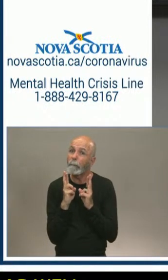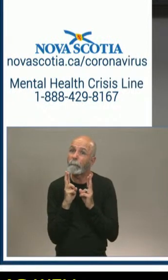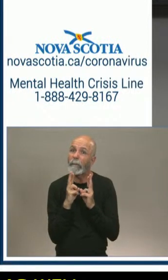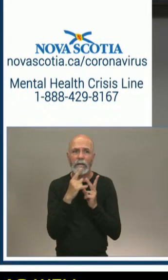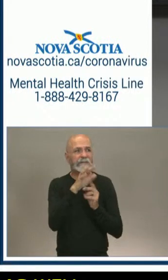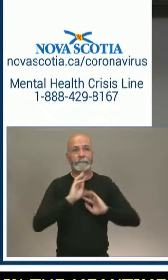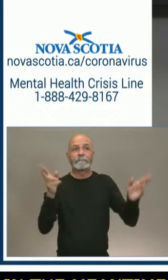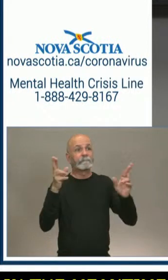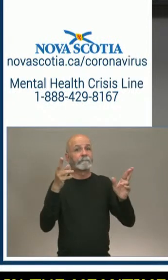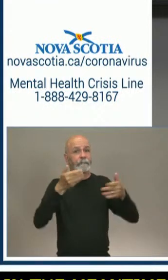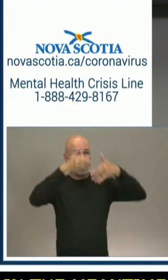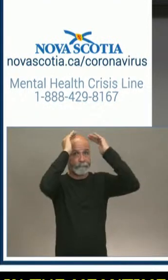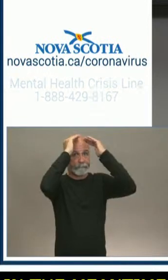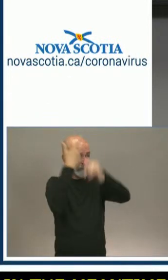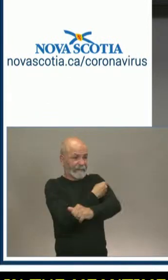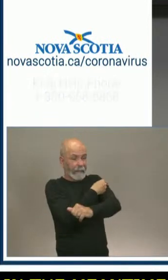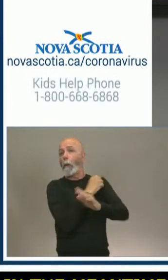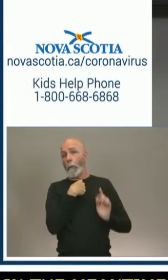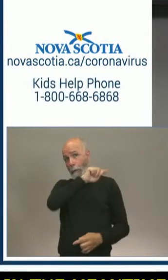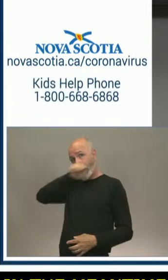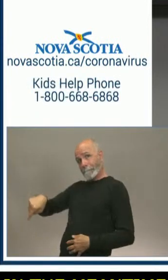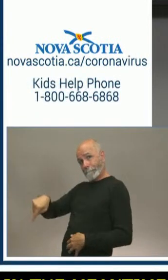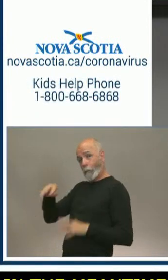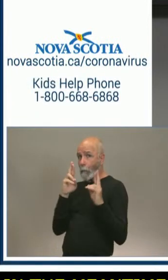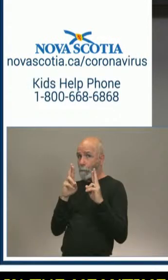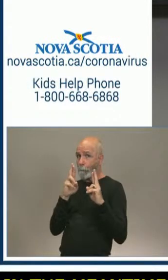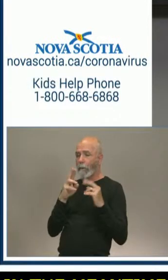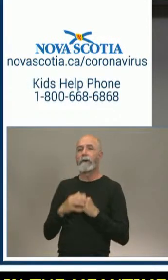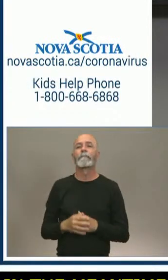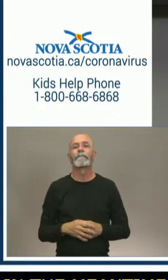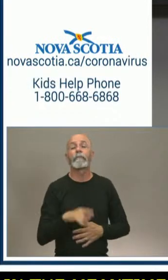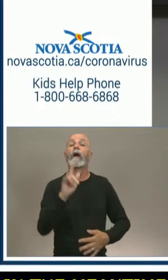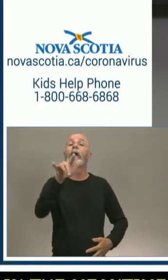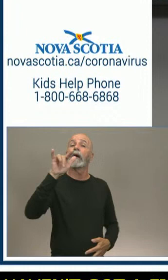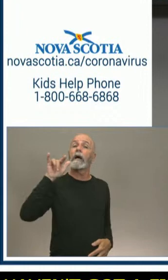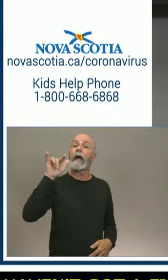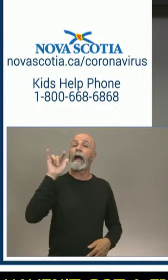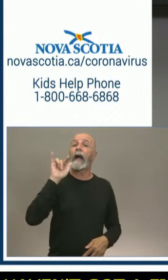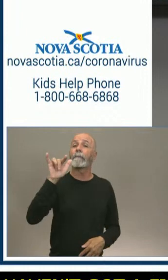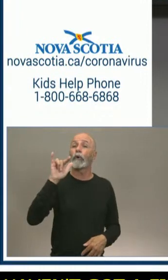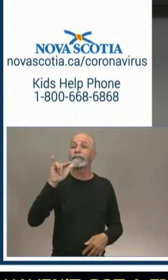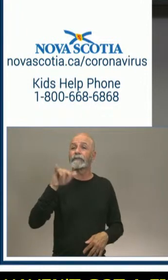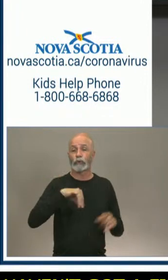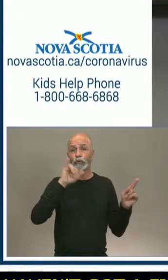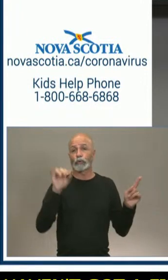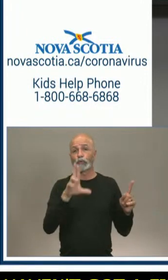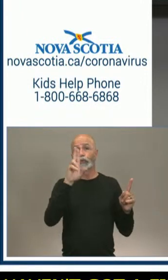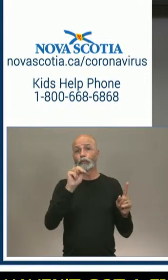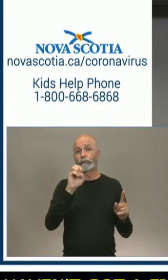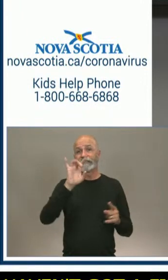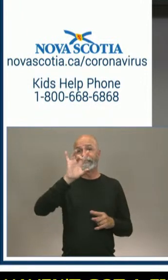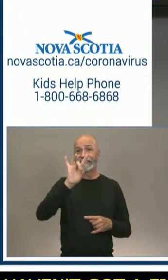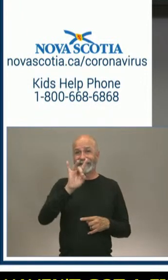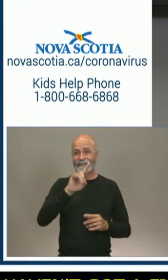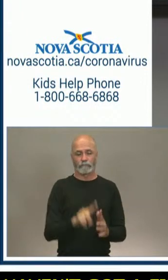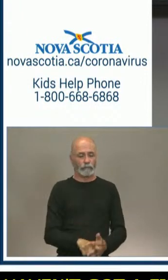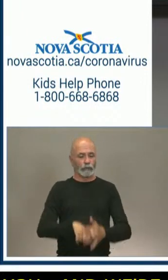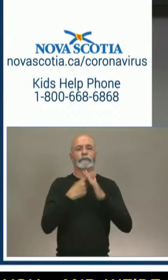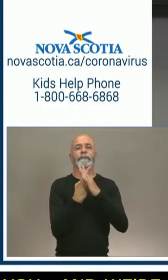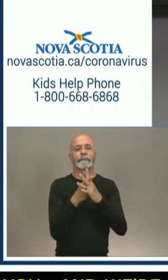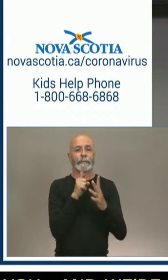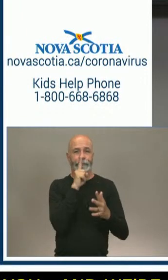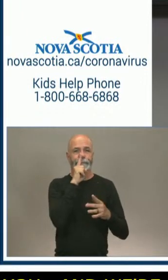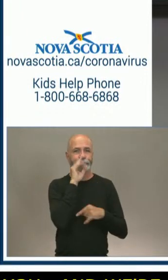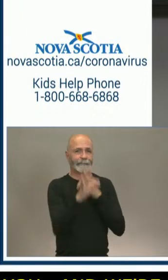starting passenger testing at the Stanfield International Airport on June the 8th. This will make it more convenient